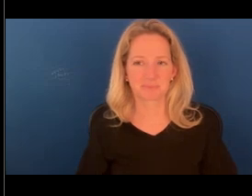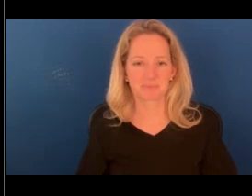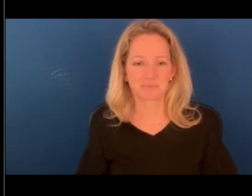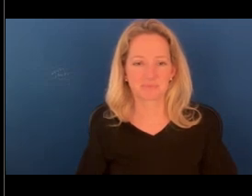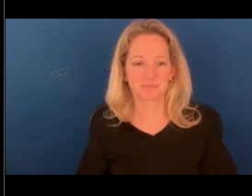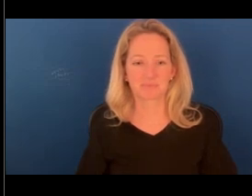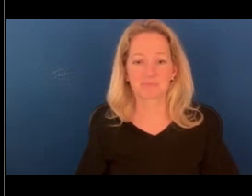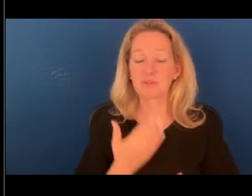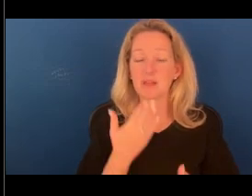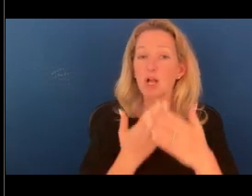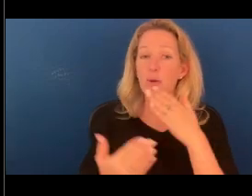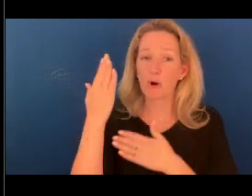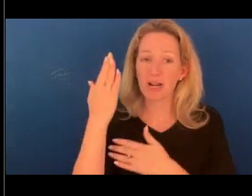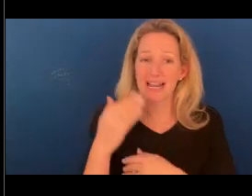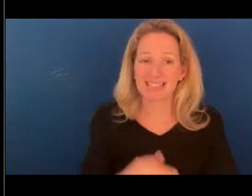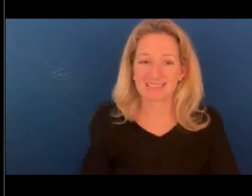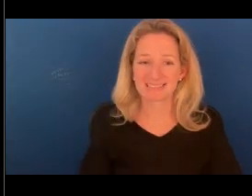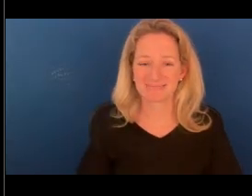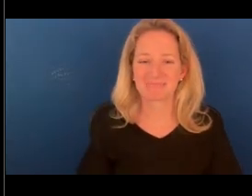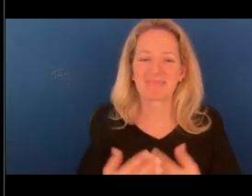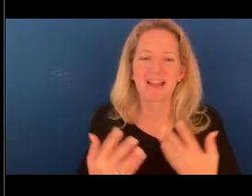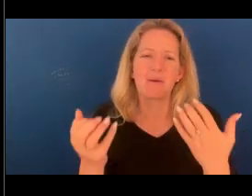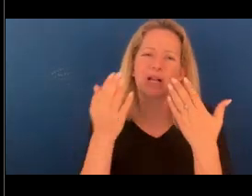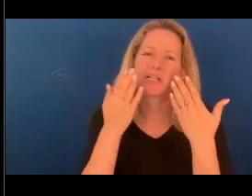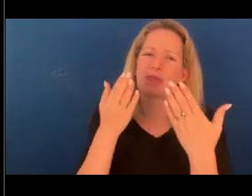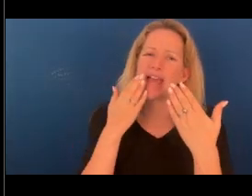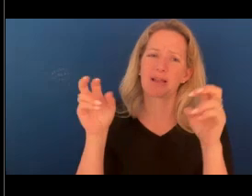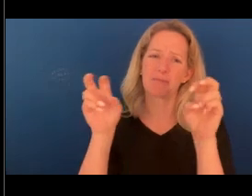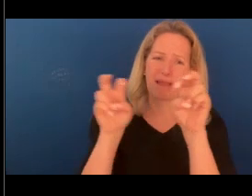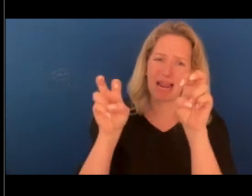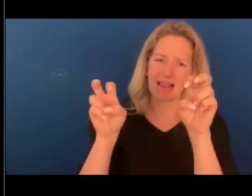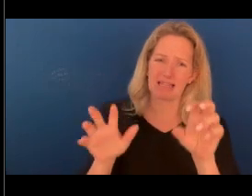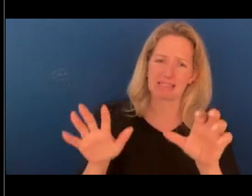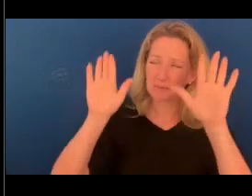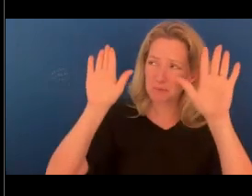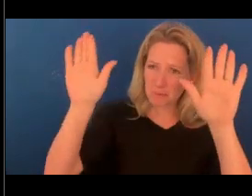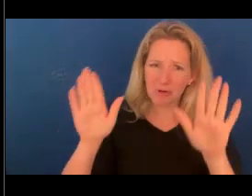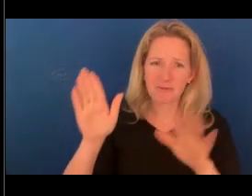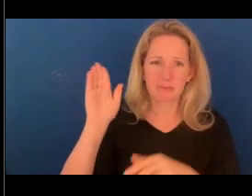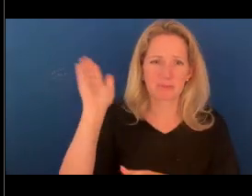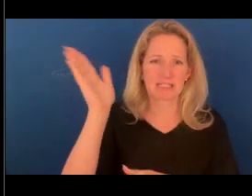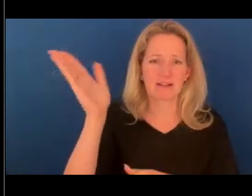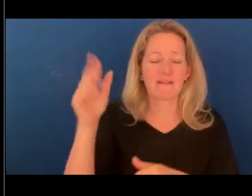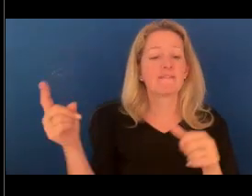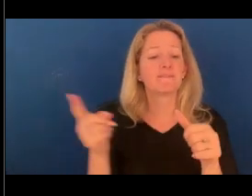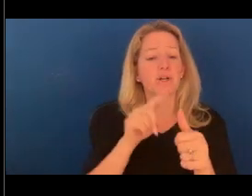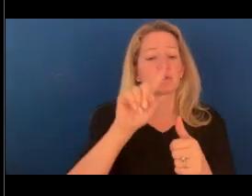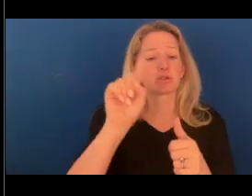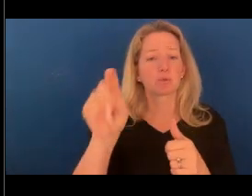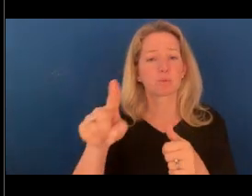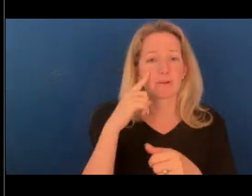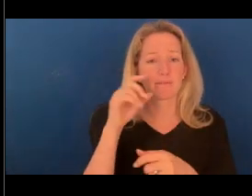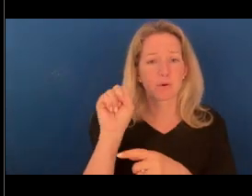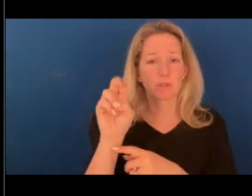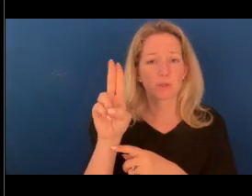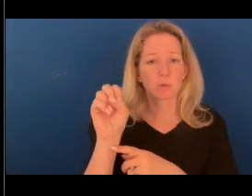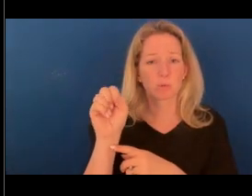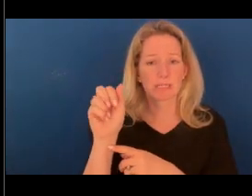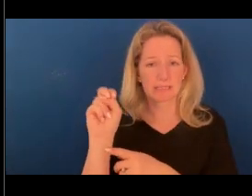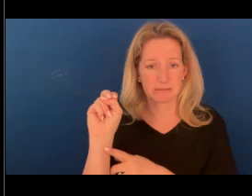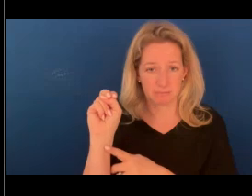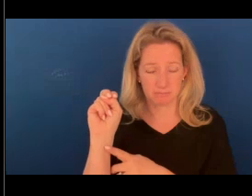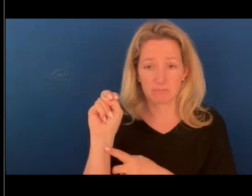Good morning. So I want to thank the panelists for the wonderful presentations. My first question is for Susan. Could you tell